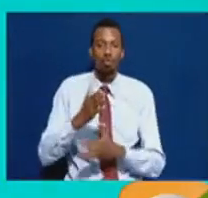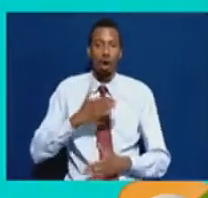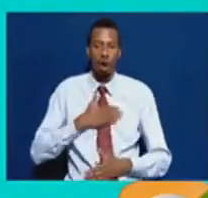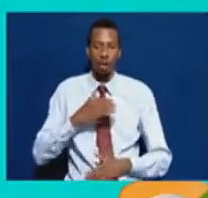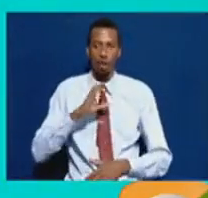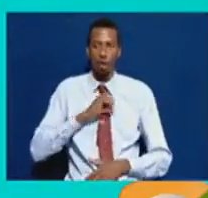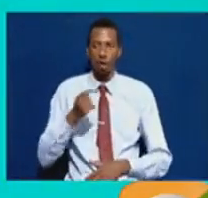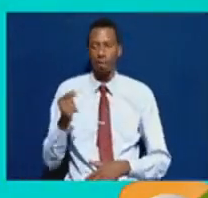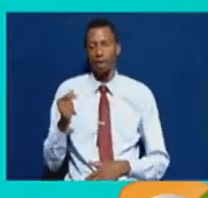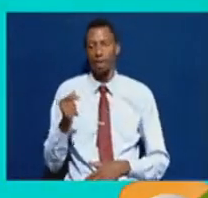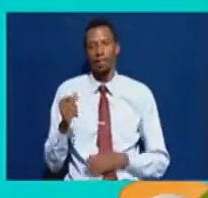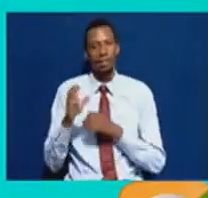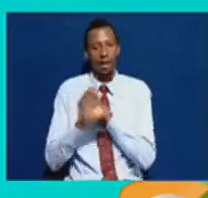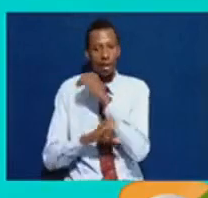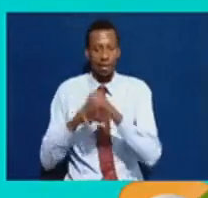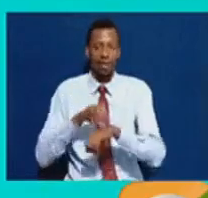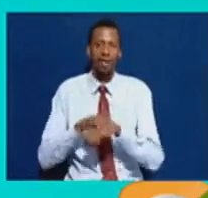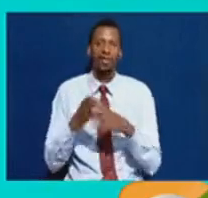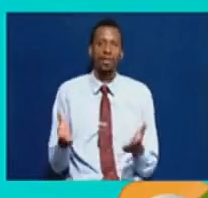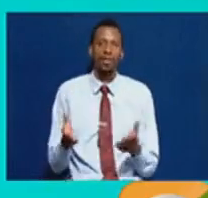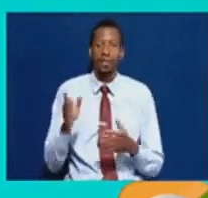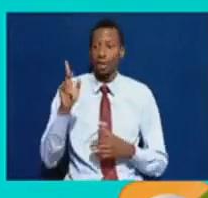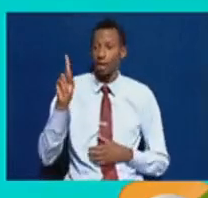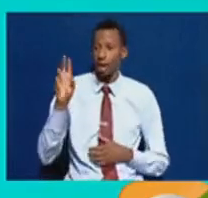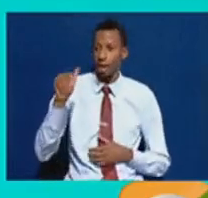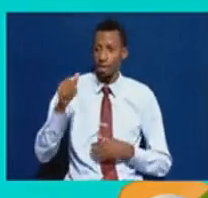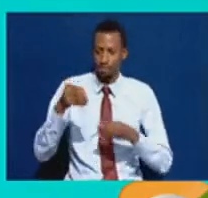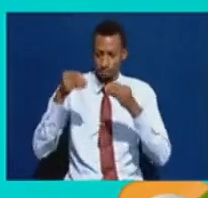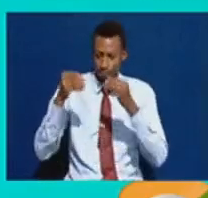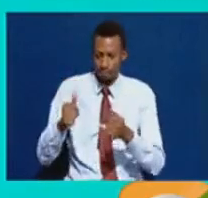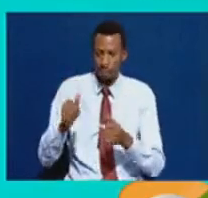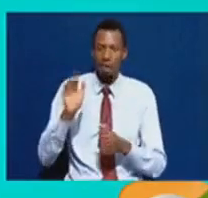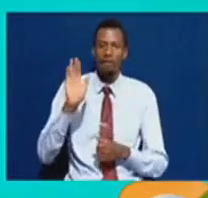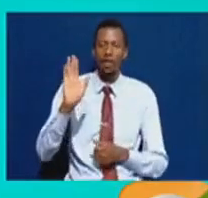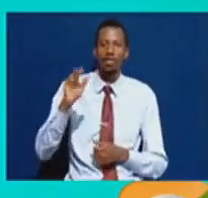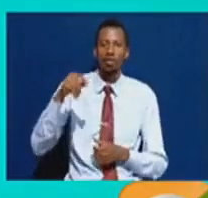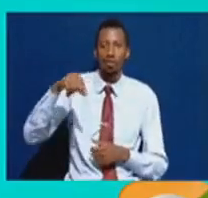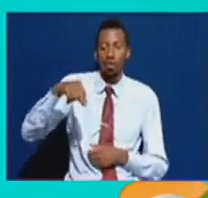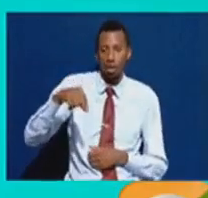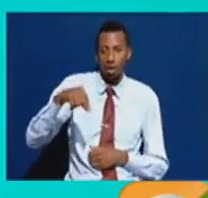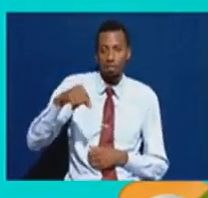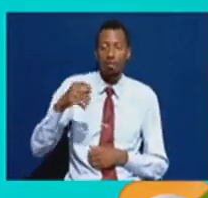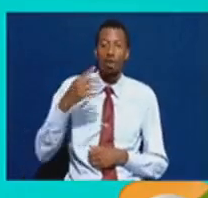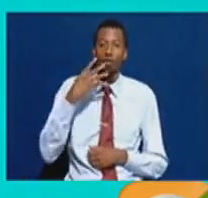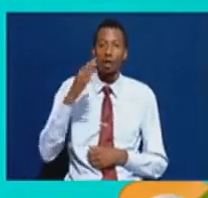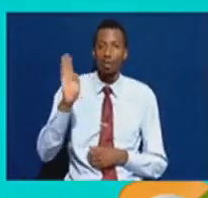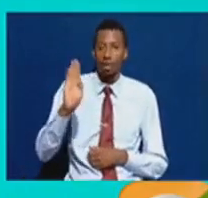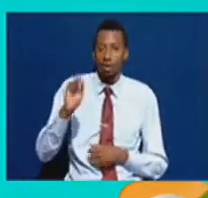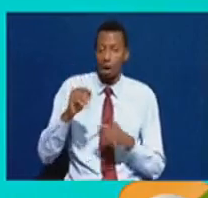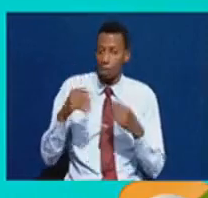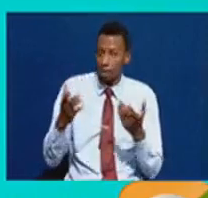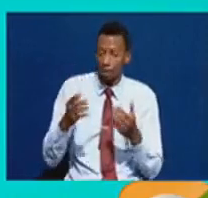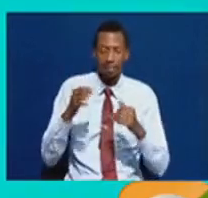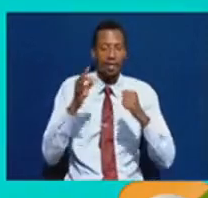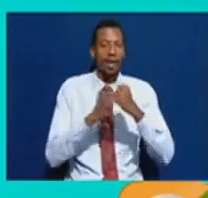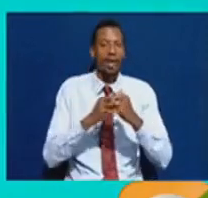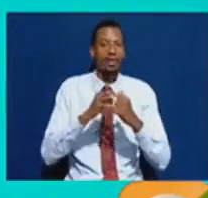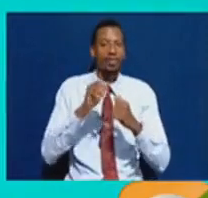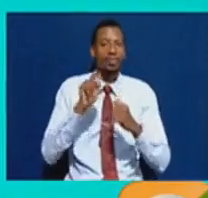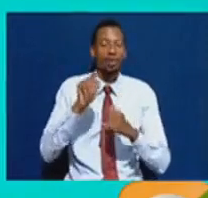surpassed their first quarter generation of taxes by 45 billion shillings, equivalent to 8.4% increase